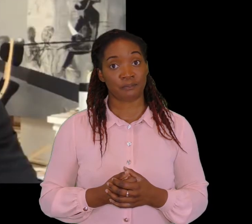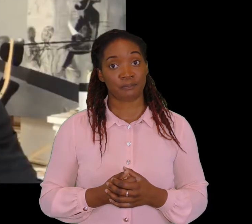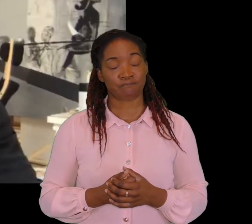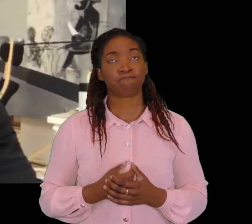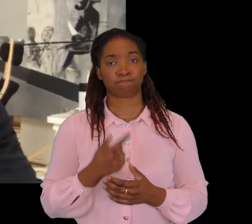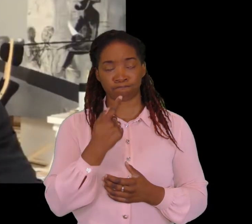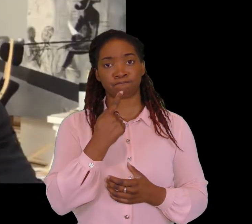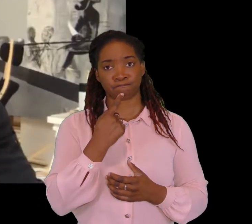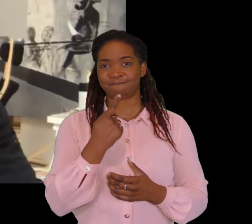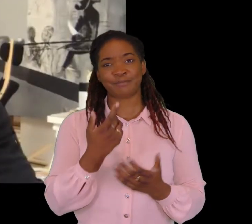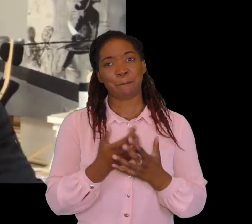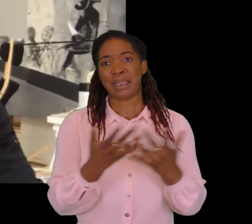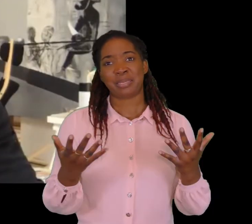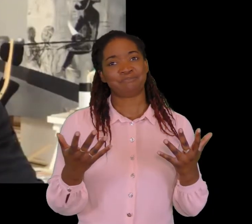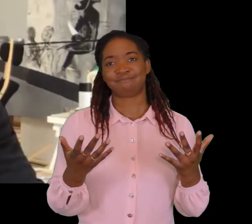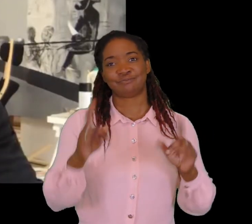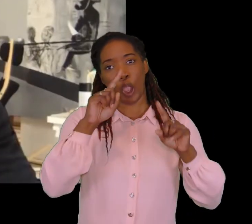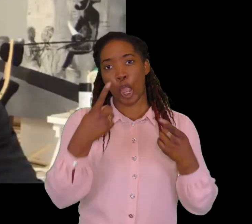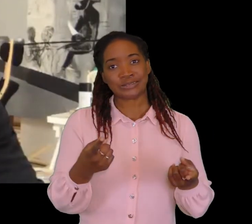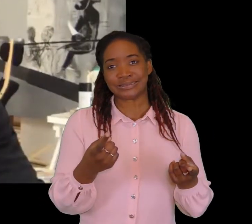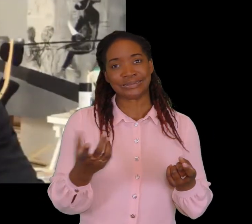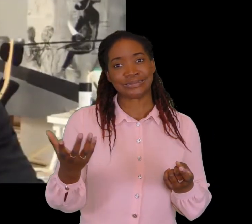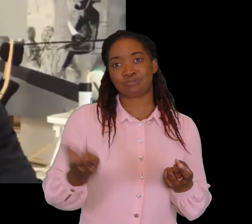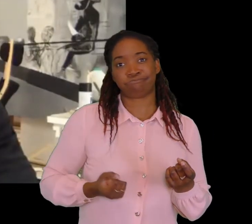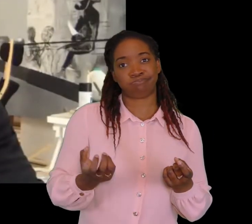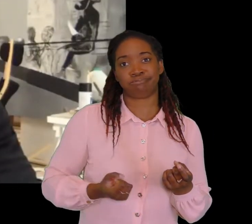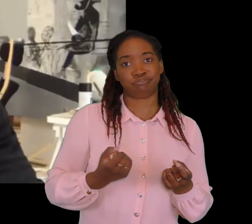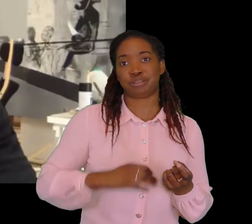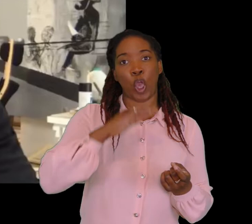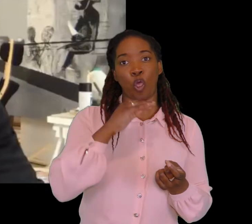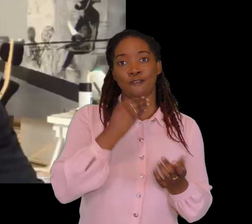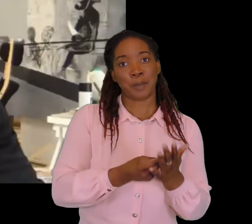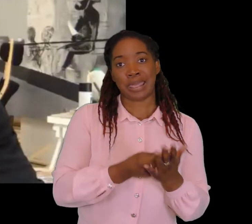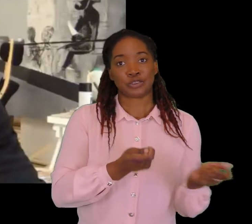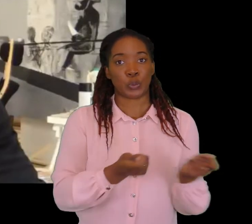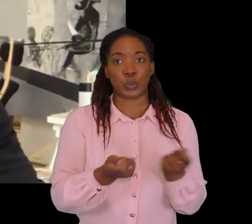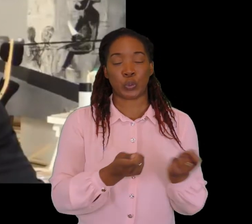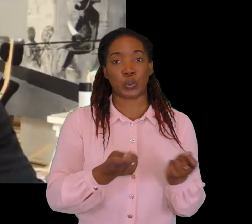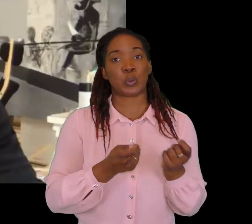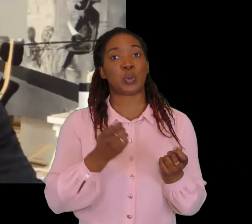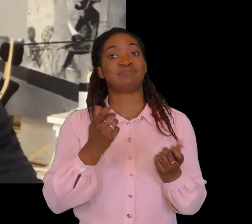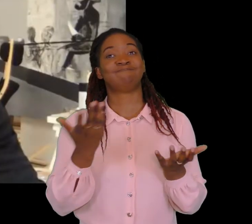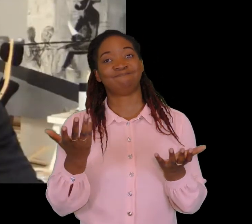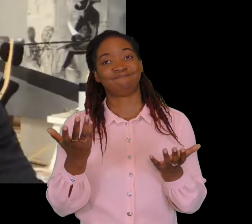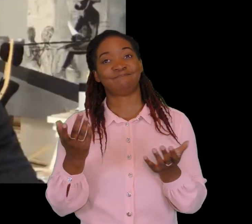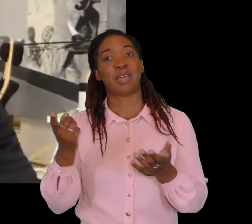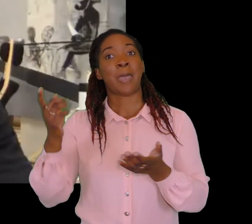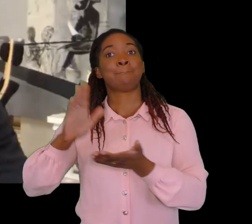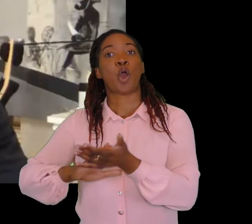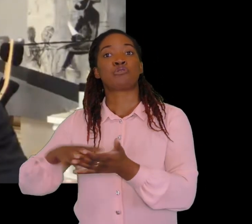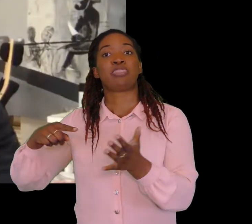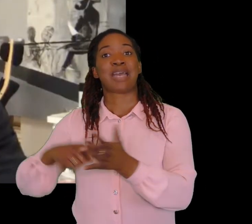Many of them were not commercially viable. And when commerce became the requirement from Margaret Thatcher